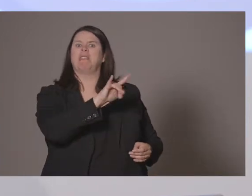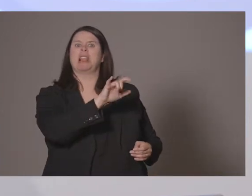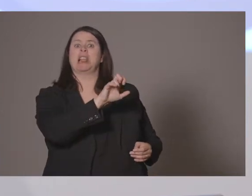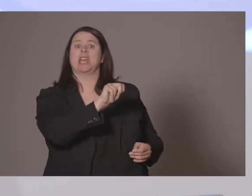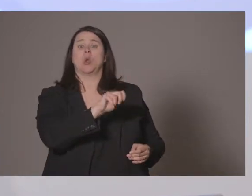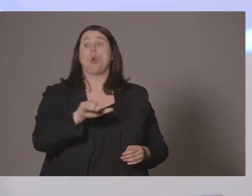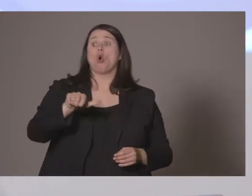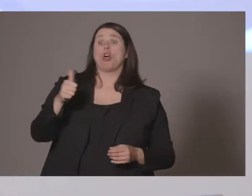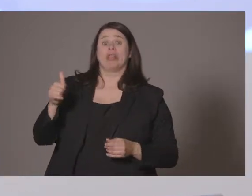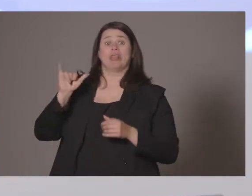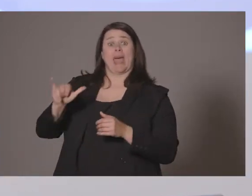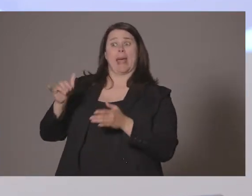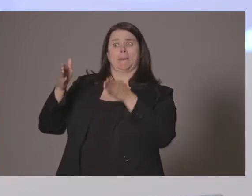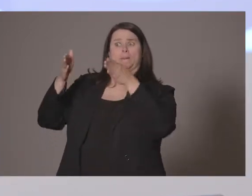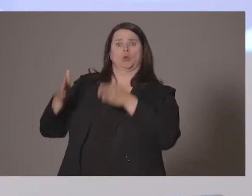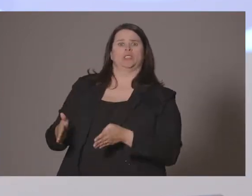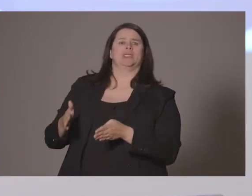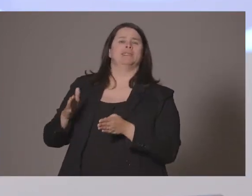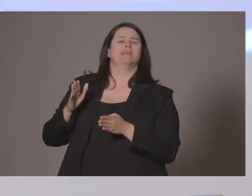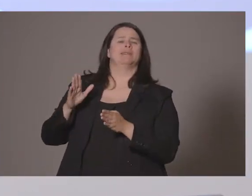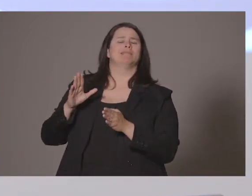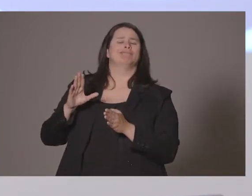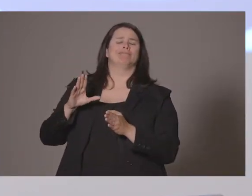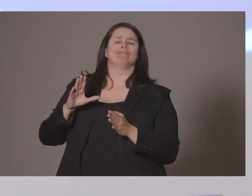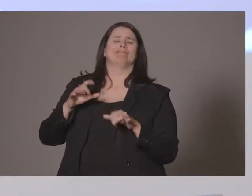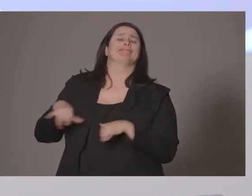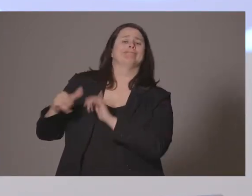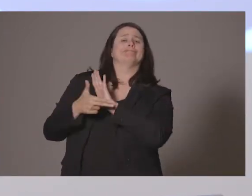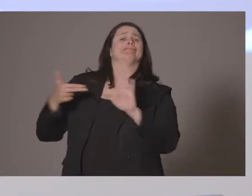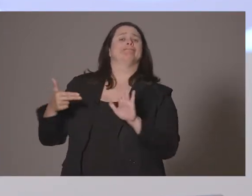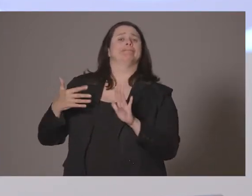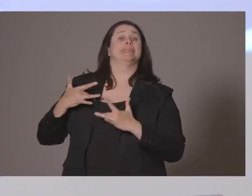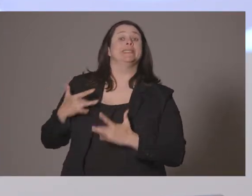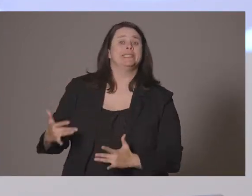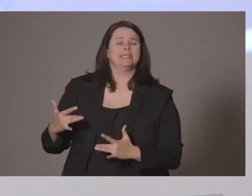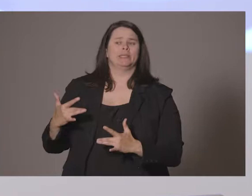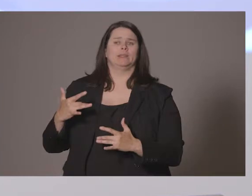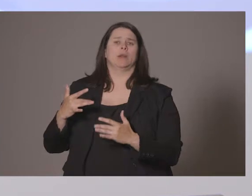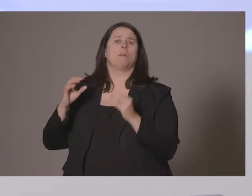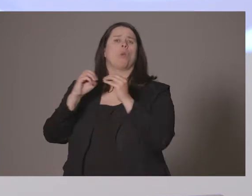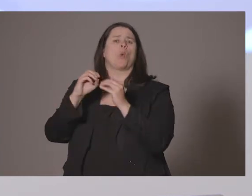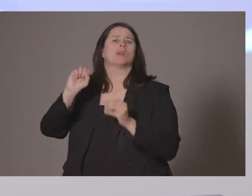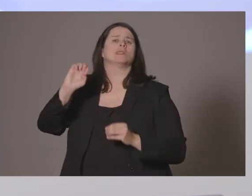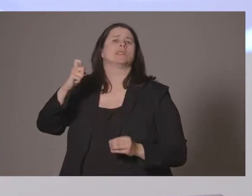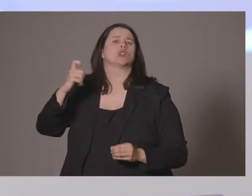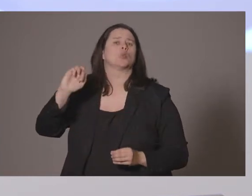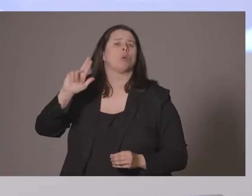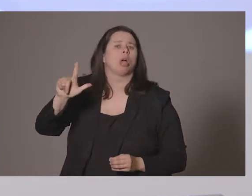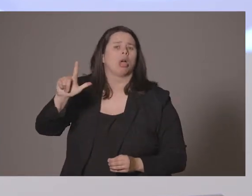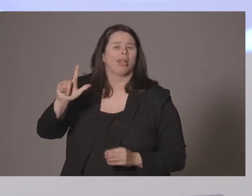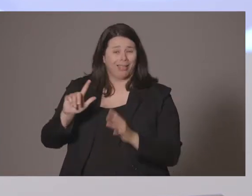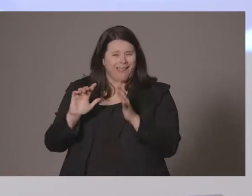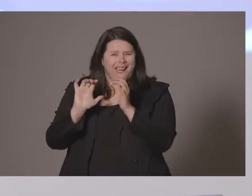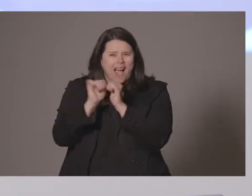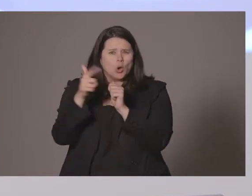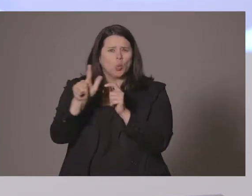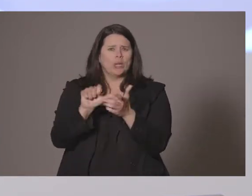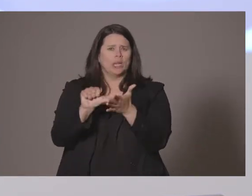than others, right? What other institutional ways do we reinforce this ideology?